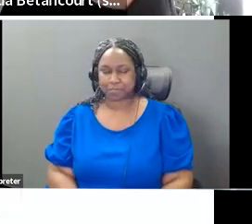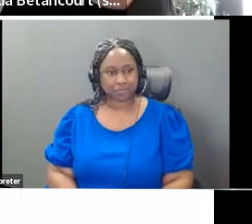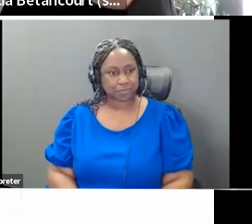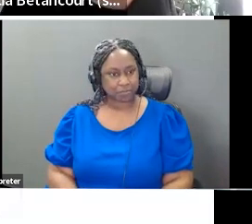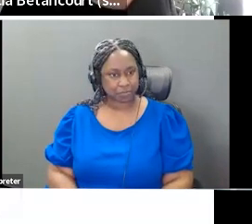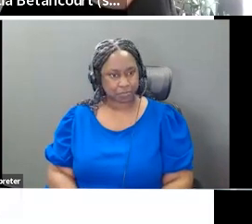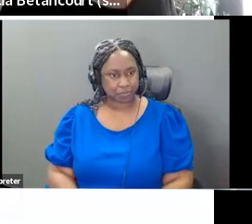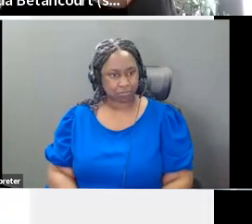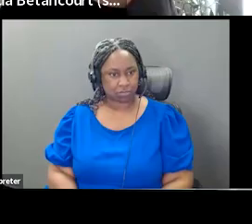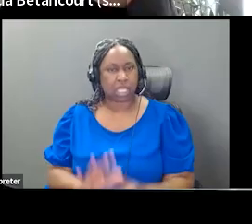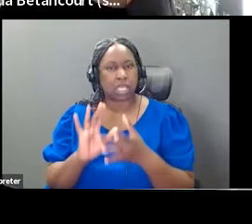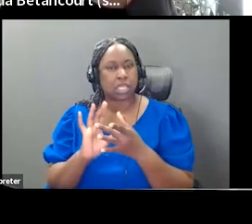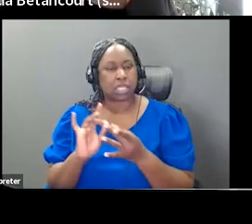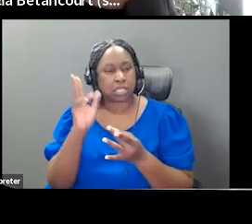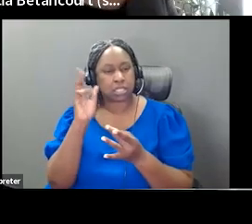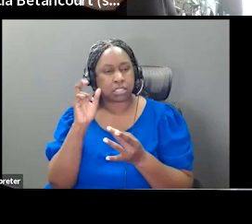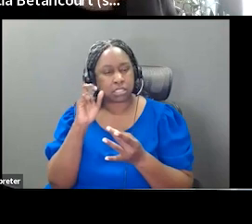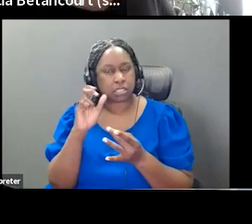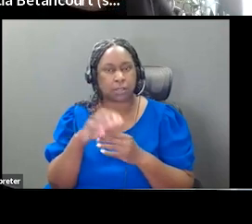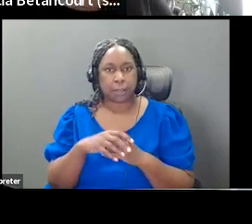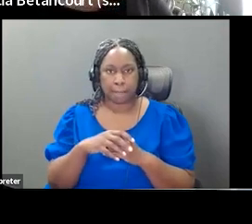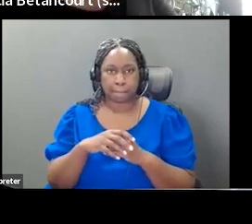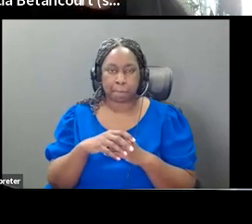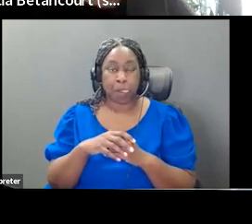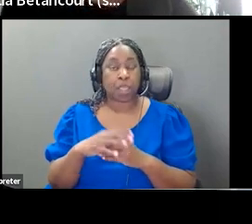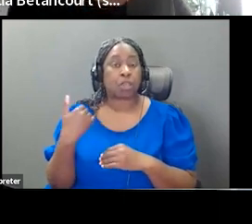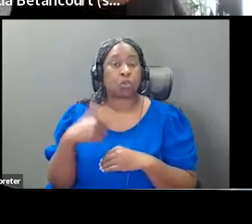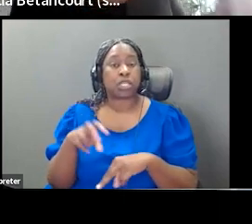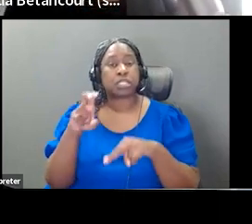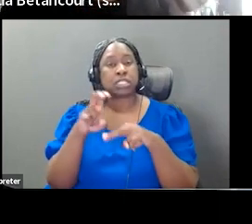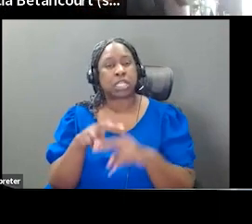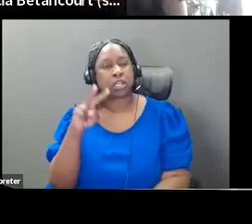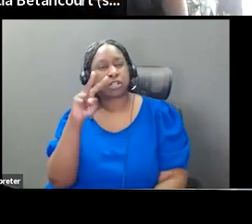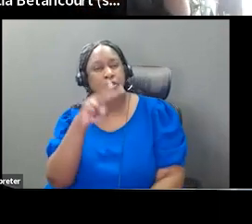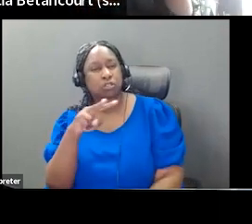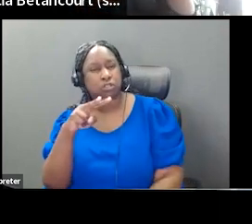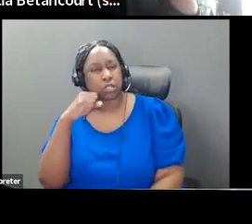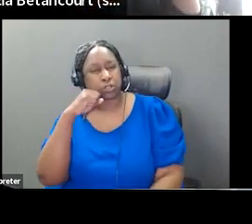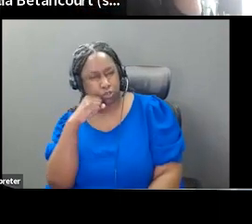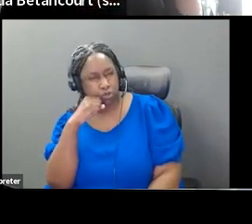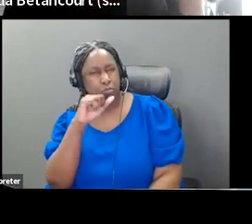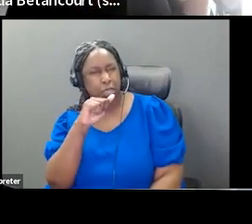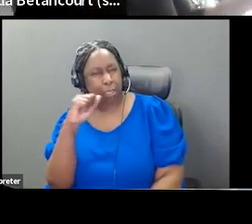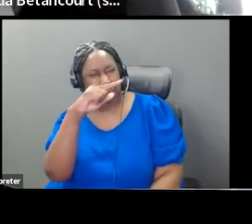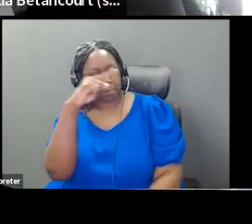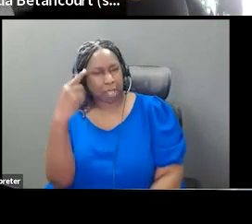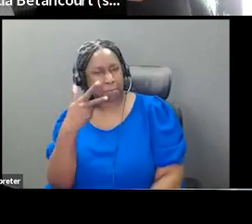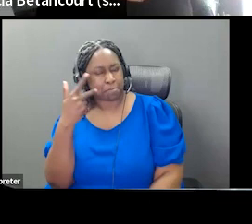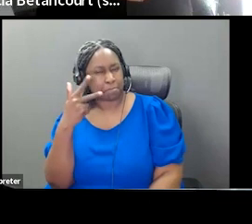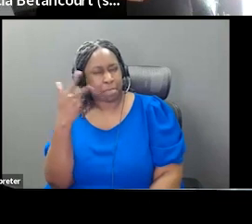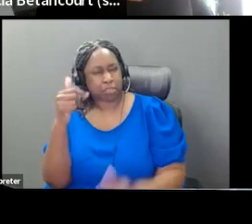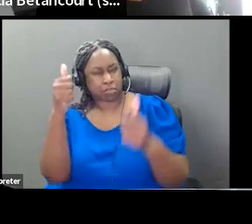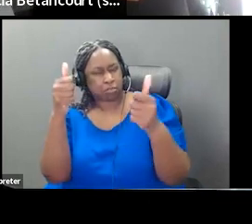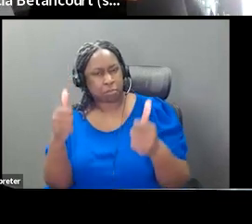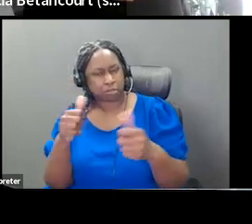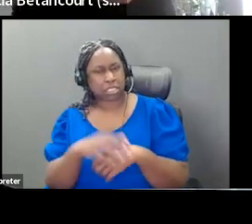Like all the time? So we sitting here looking at this dope ass Black Panther poster, and the conclusion